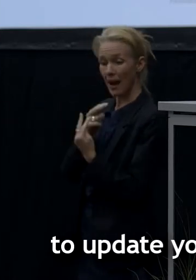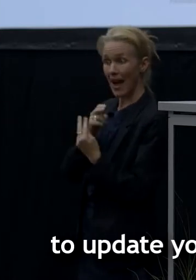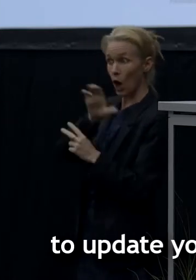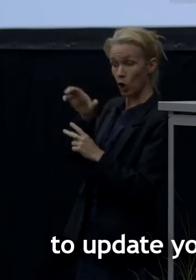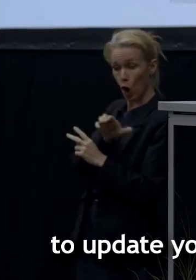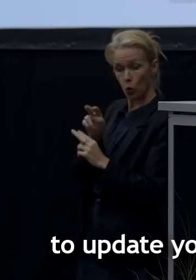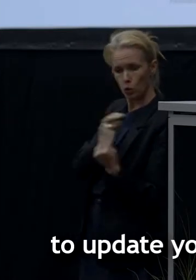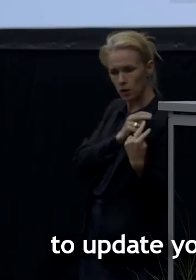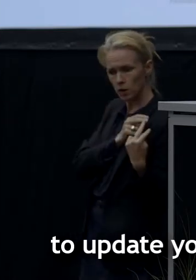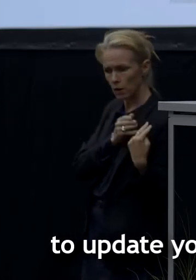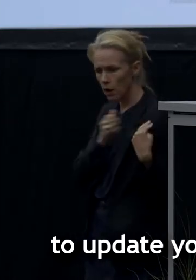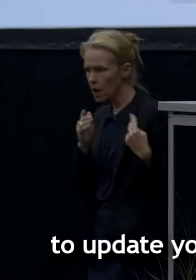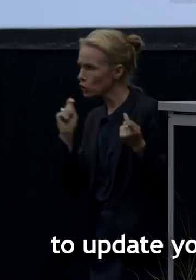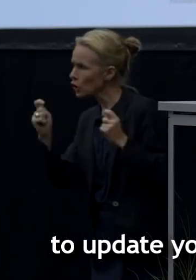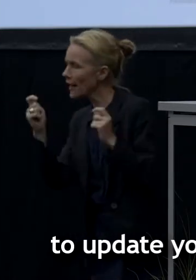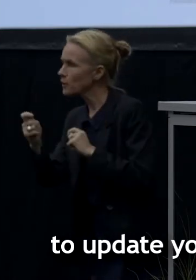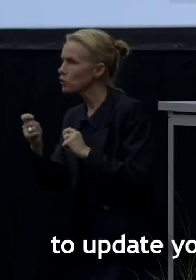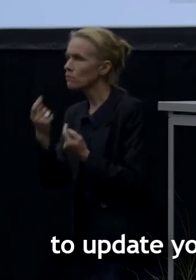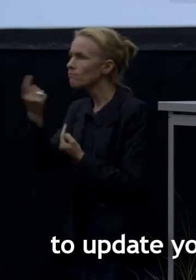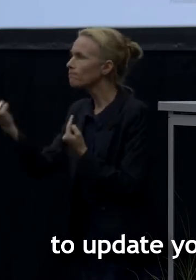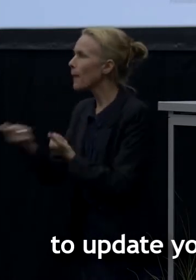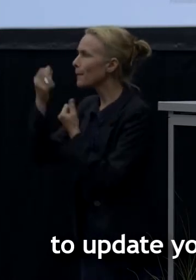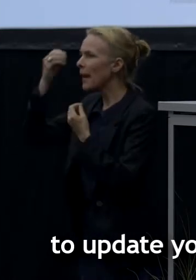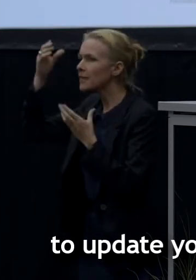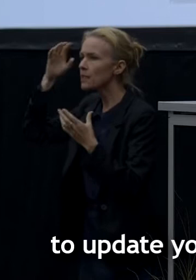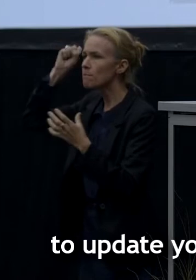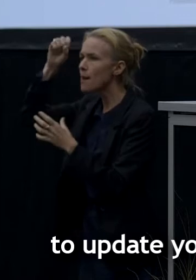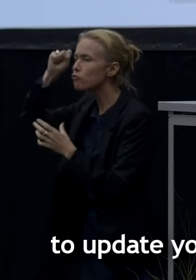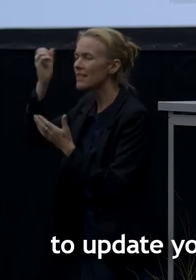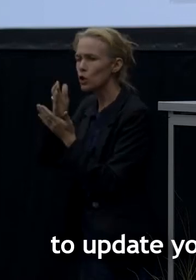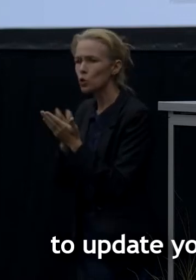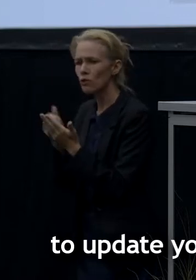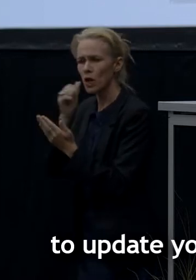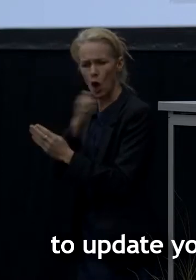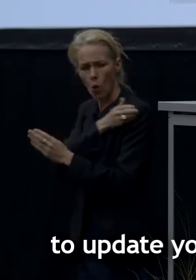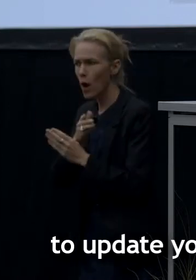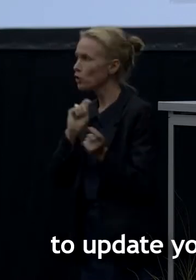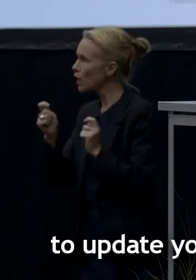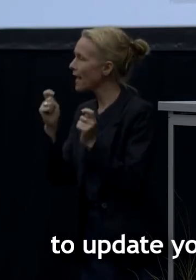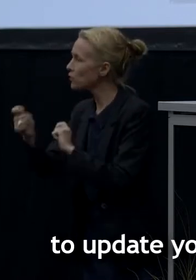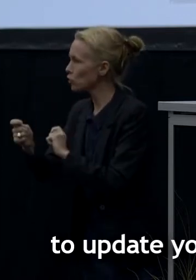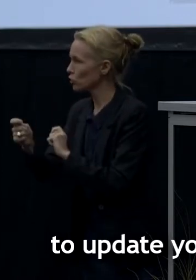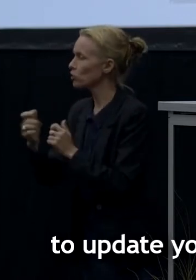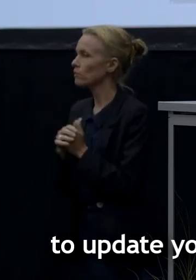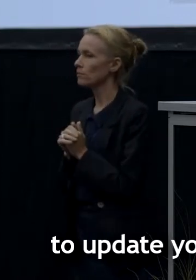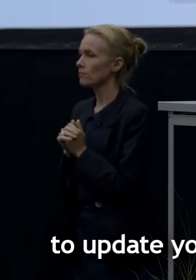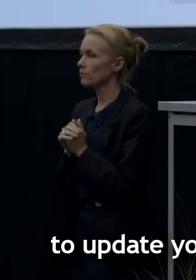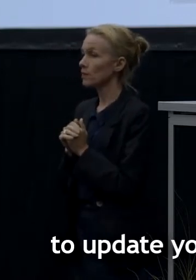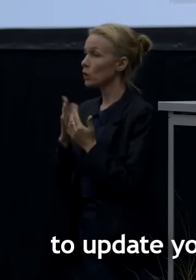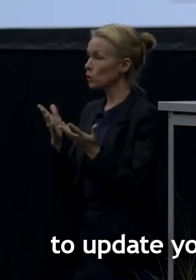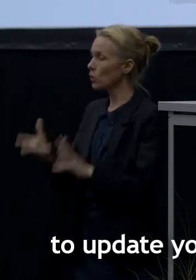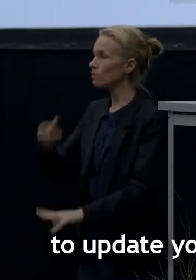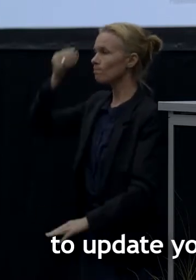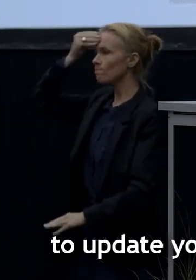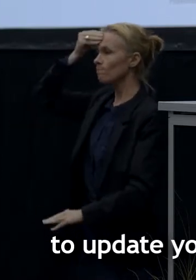it's changed. We have memories and stories we've shared or heard that speak to this change over time. And we keep this in